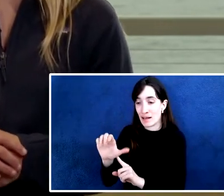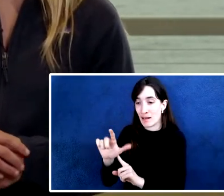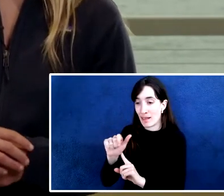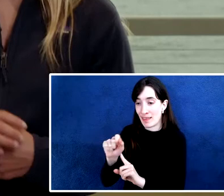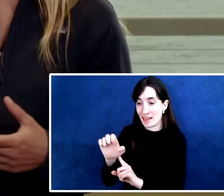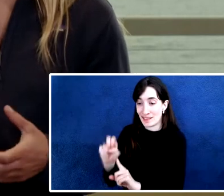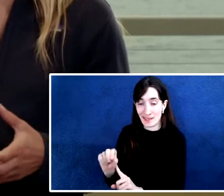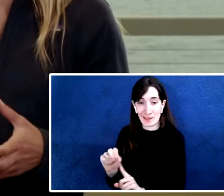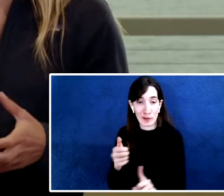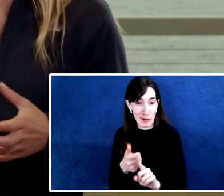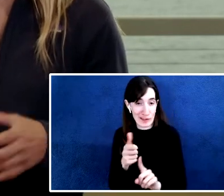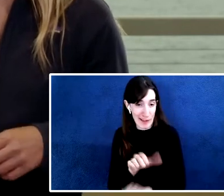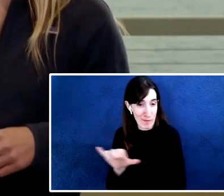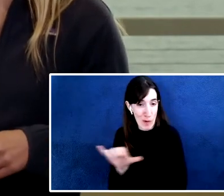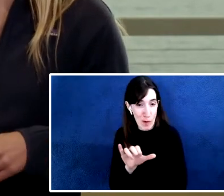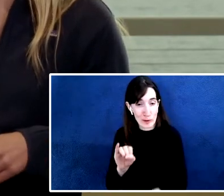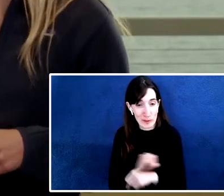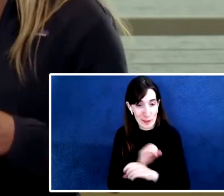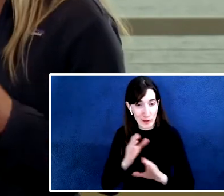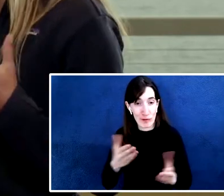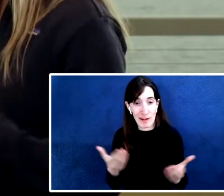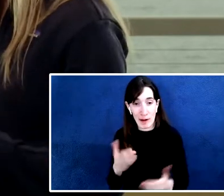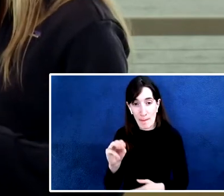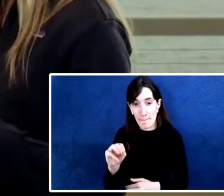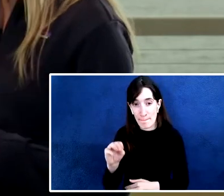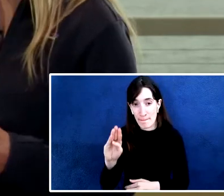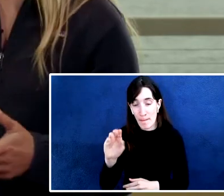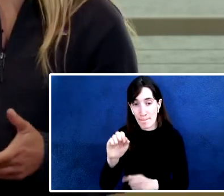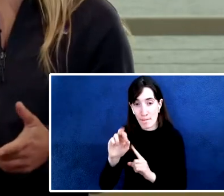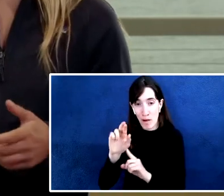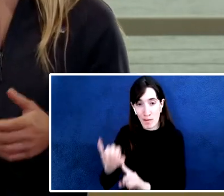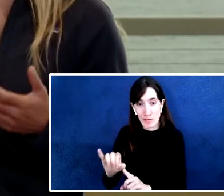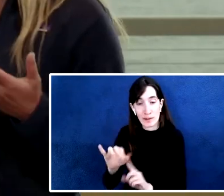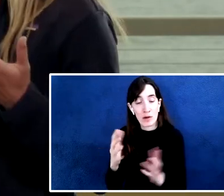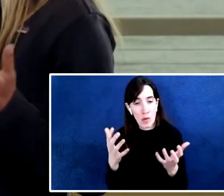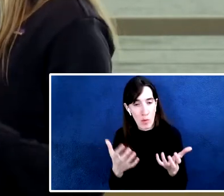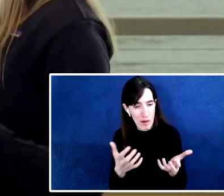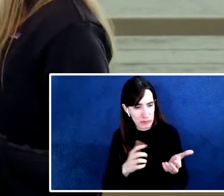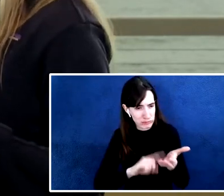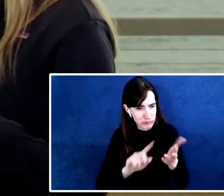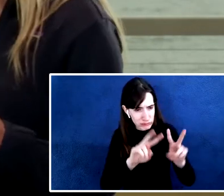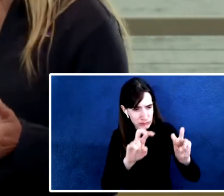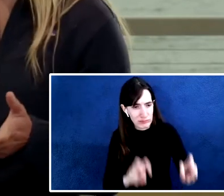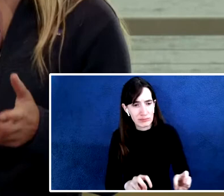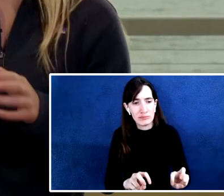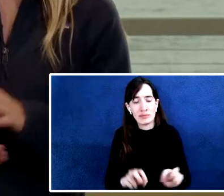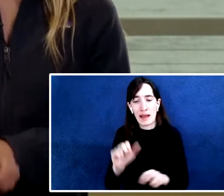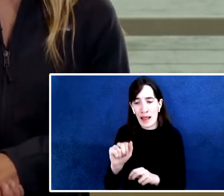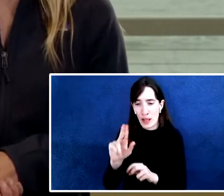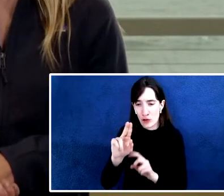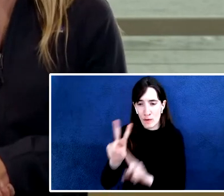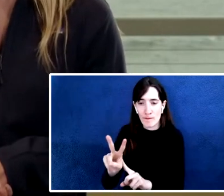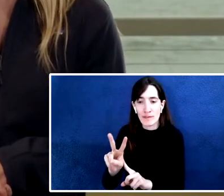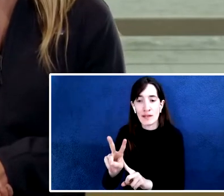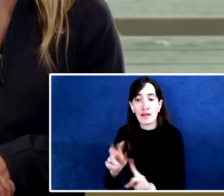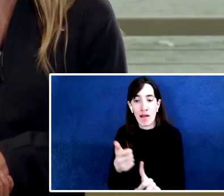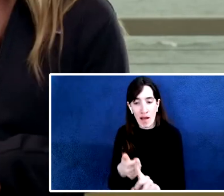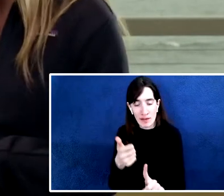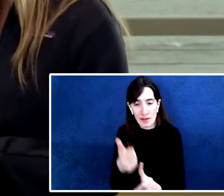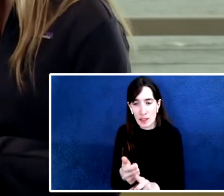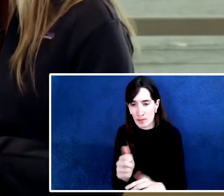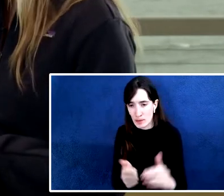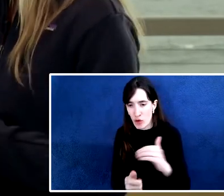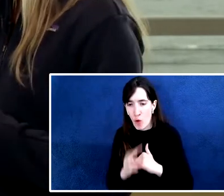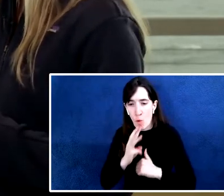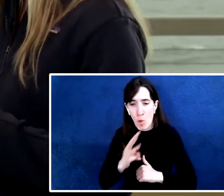this summer, and their research team will be analyzing autonomous underwater vehicles, or AUV transects, to characterize